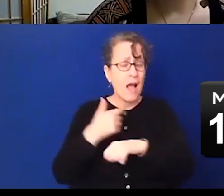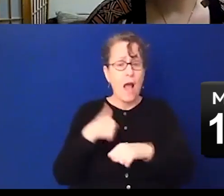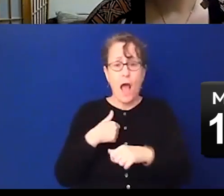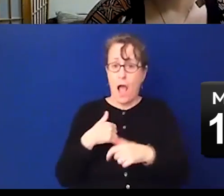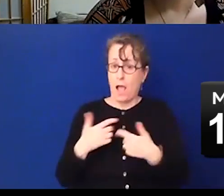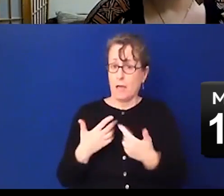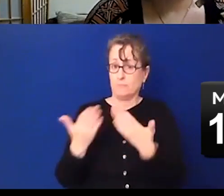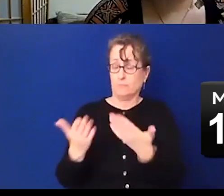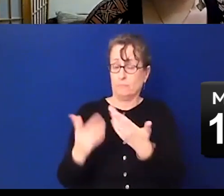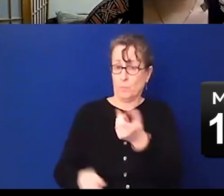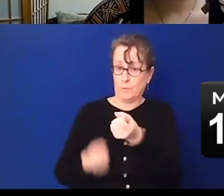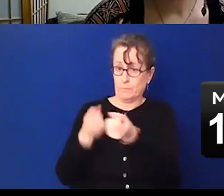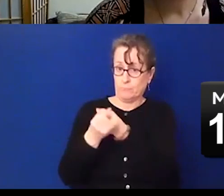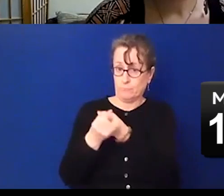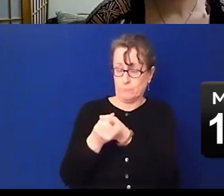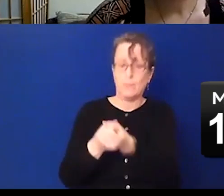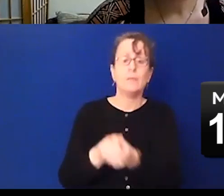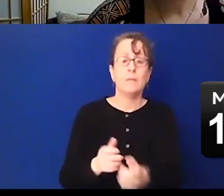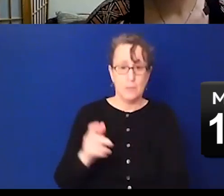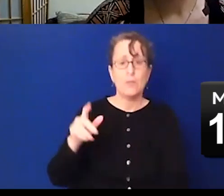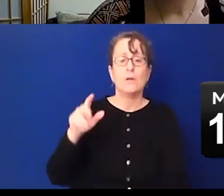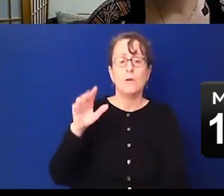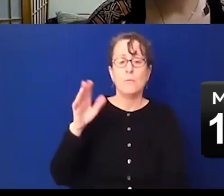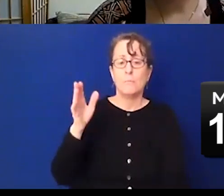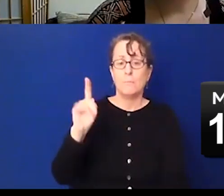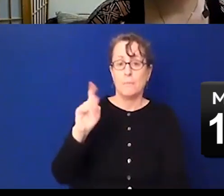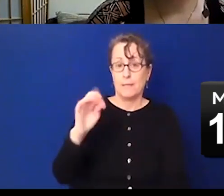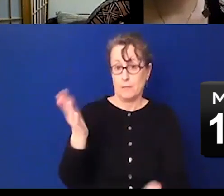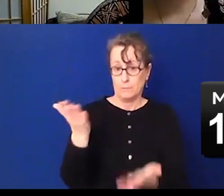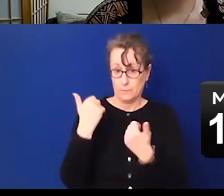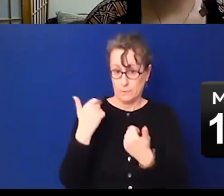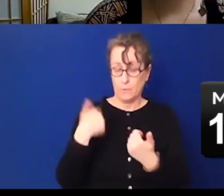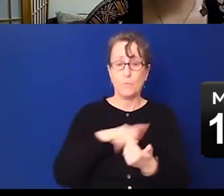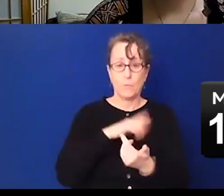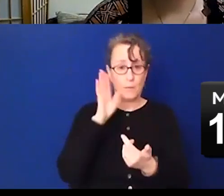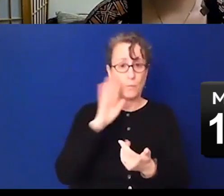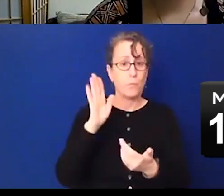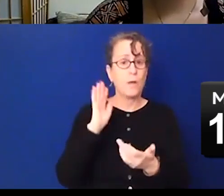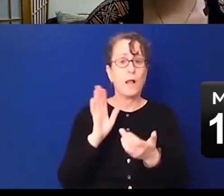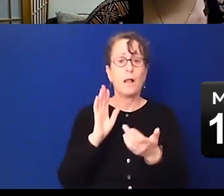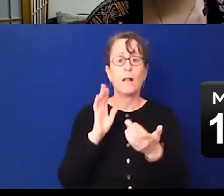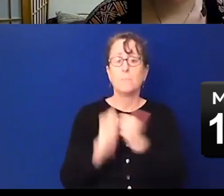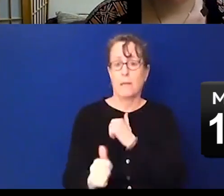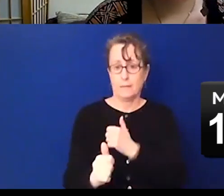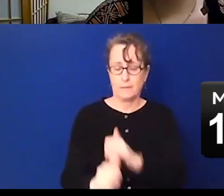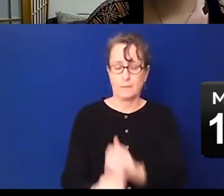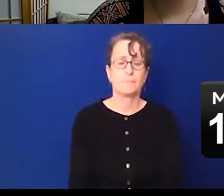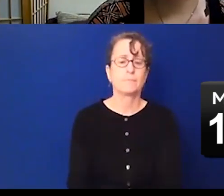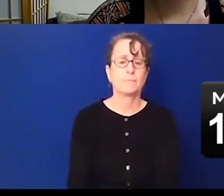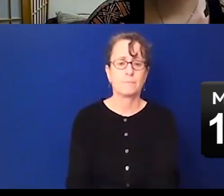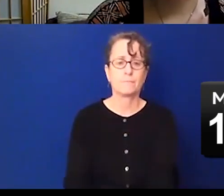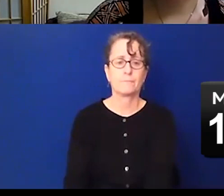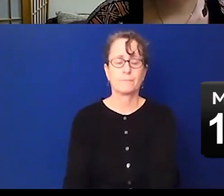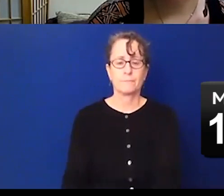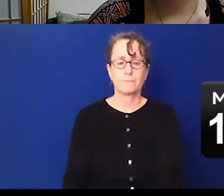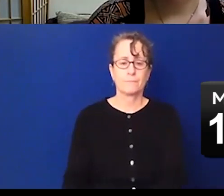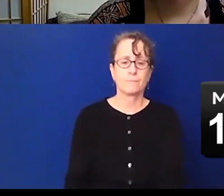us, and then we can say so moved. Okay. Ready? Ready. Yes. Clear things from RTM.